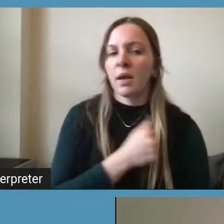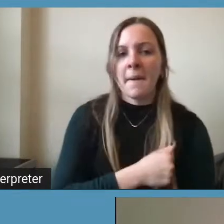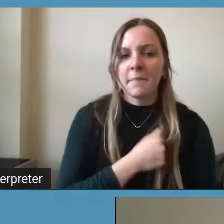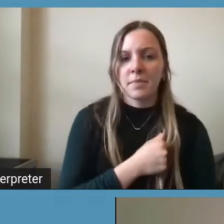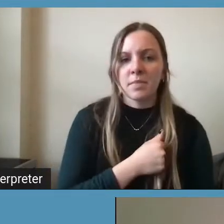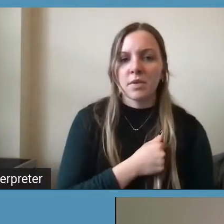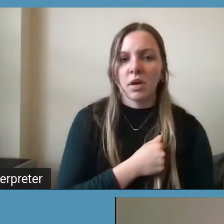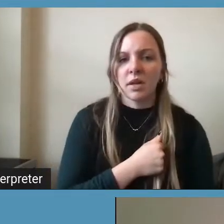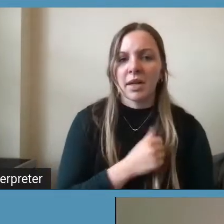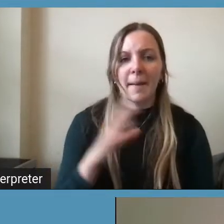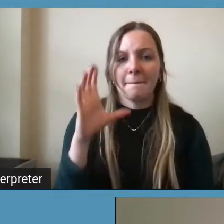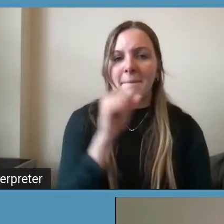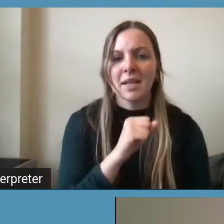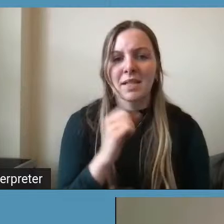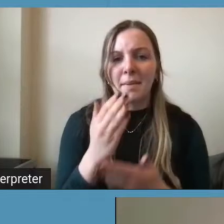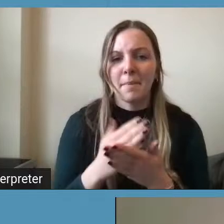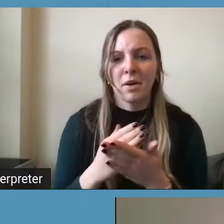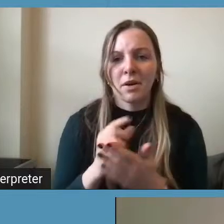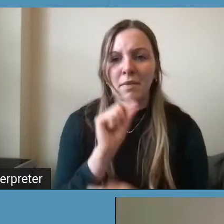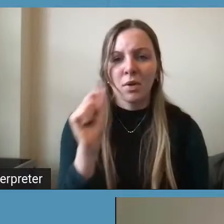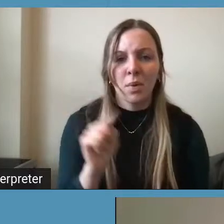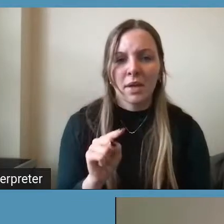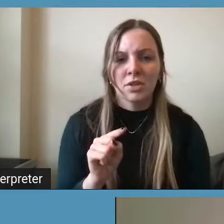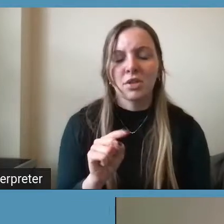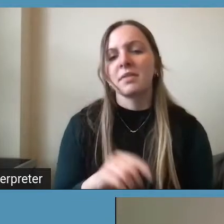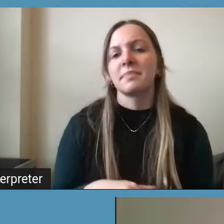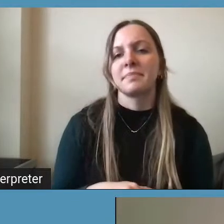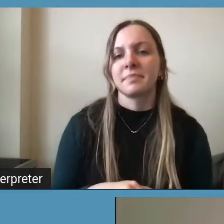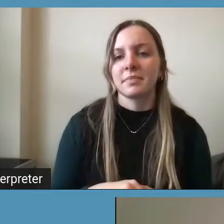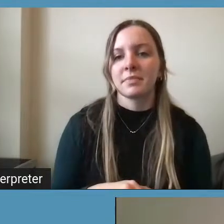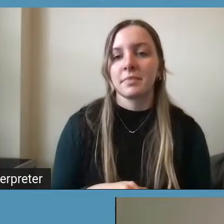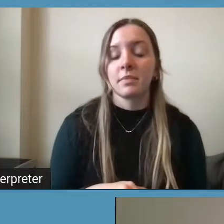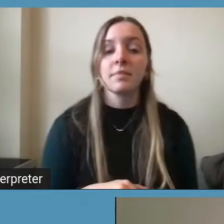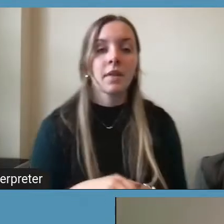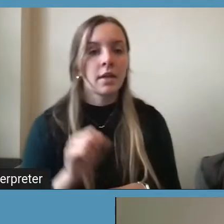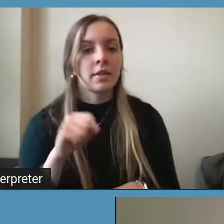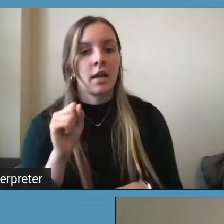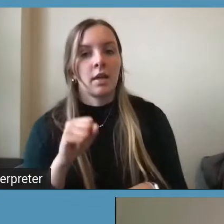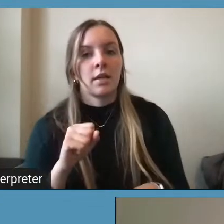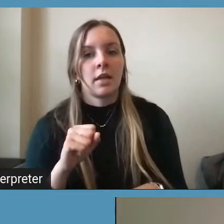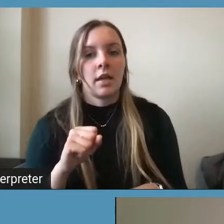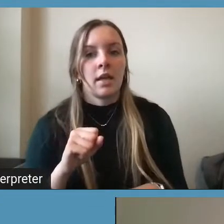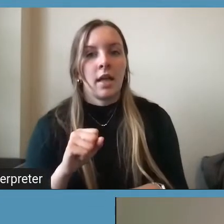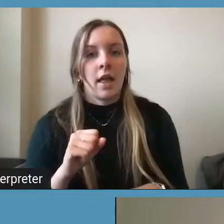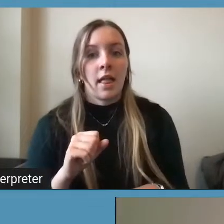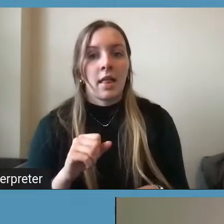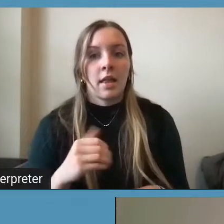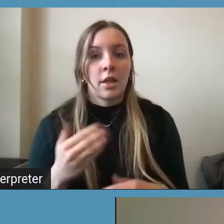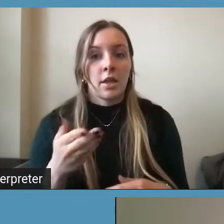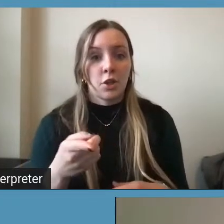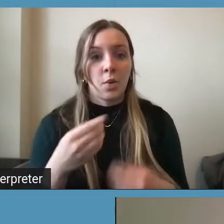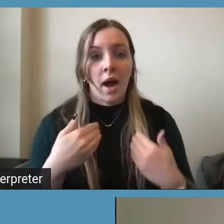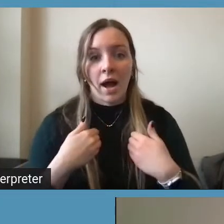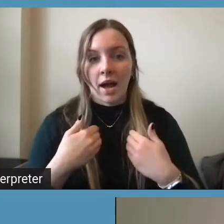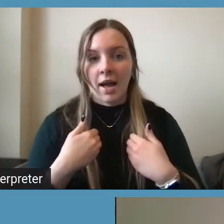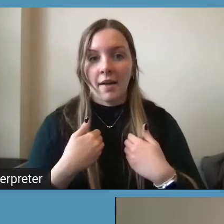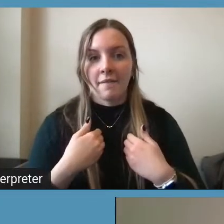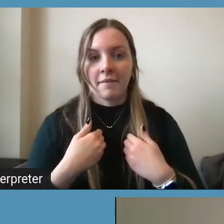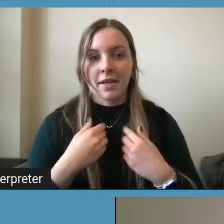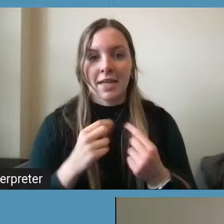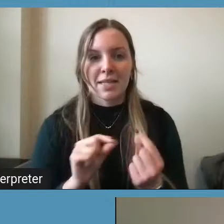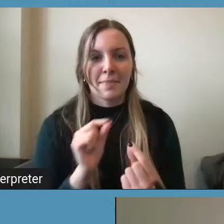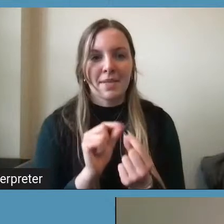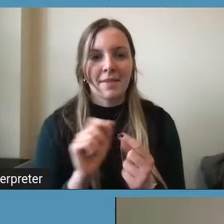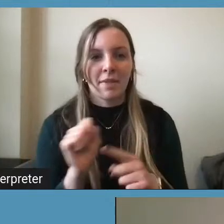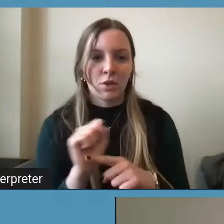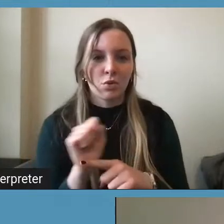whole question. Yeah, so the question is just the subject of tutorials and guides and so forth on photogrammetry specifically, and that's on your